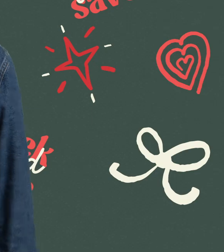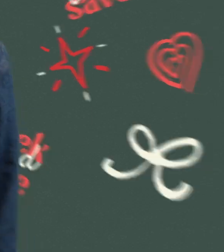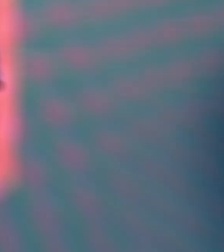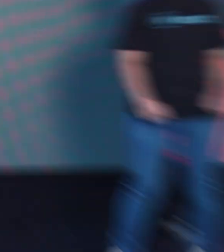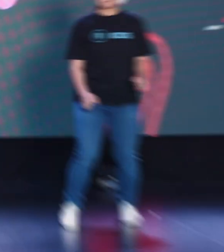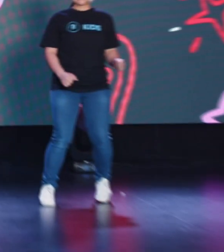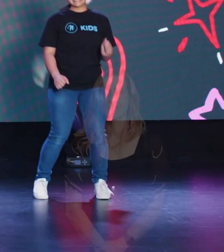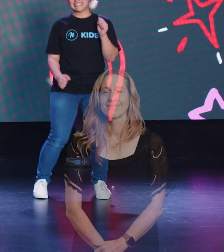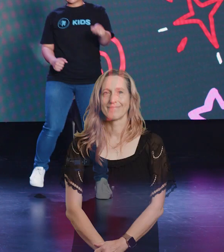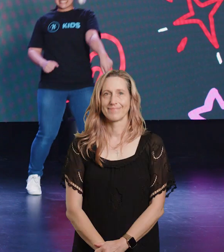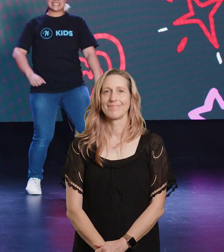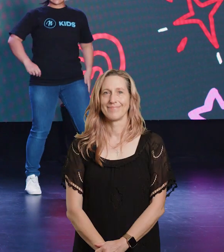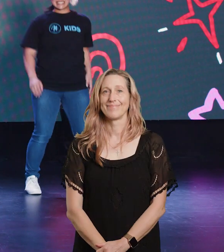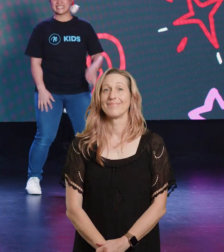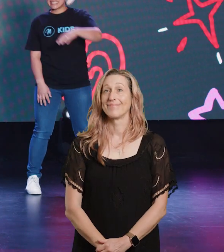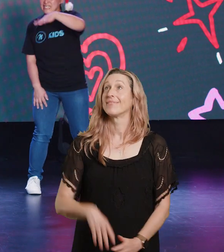along.